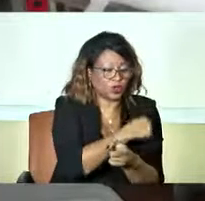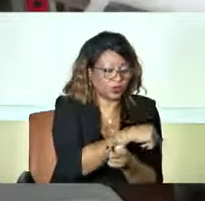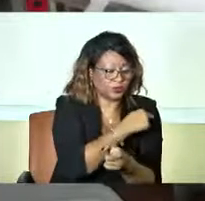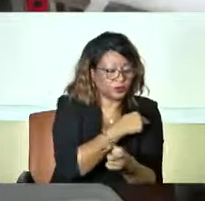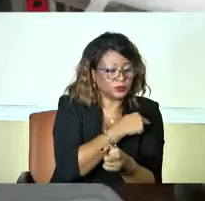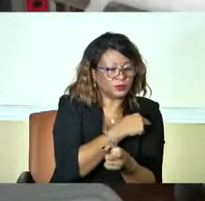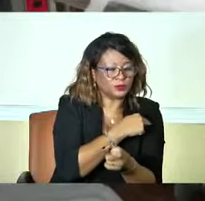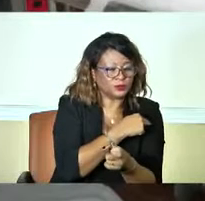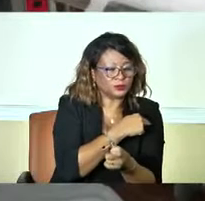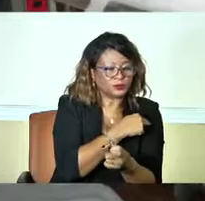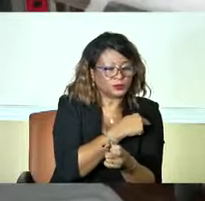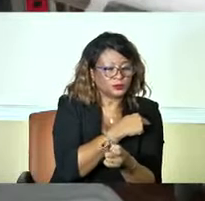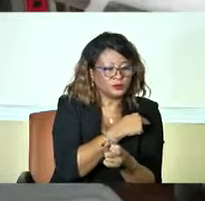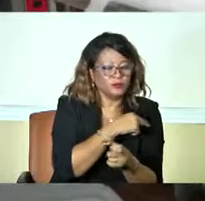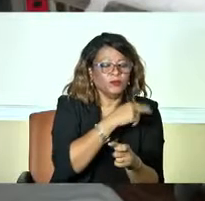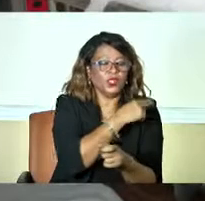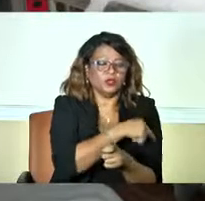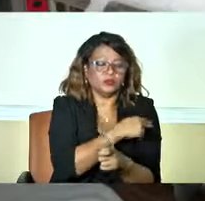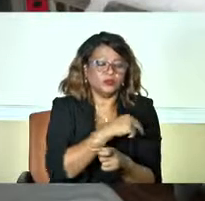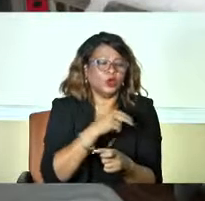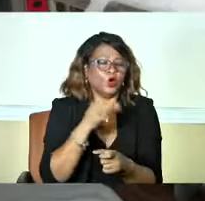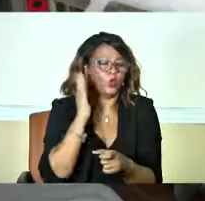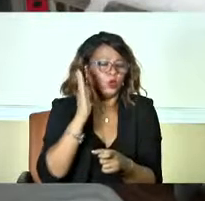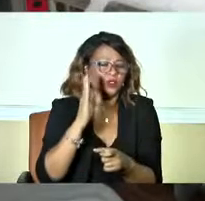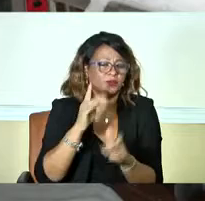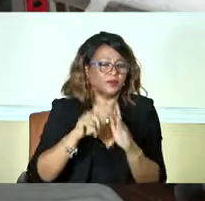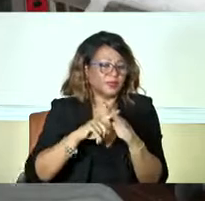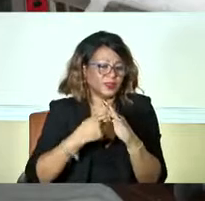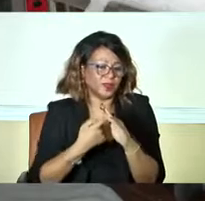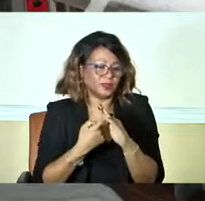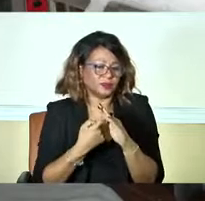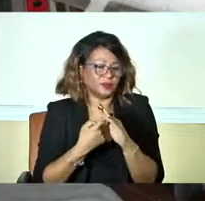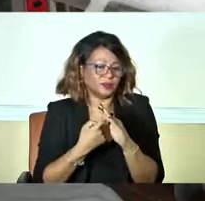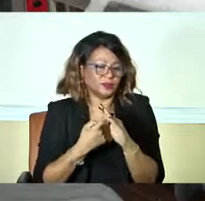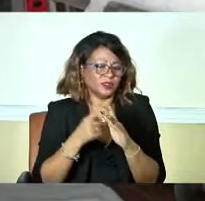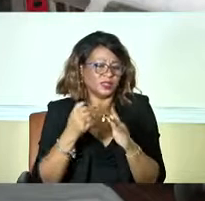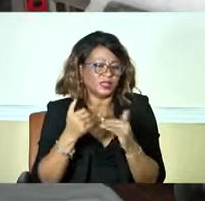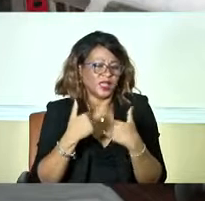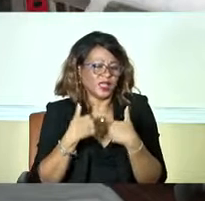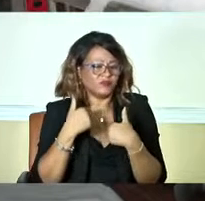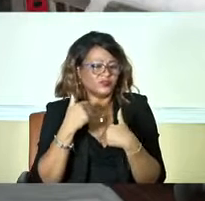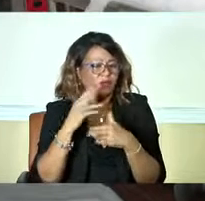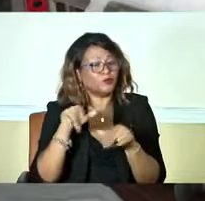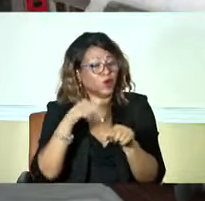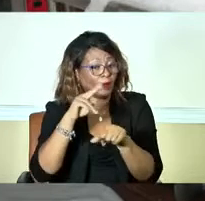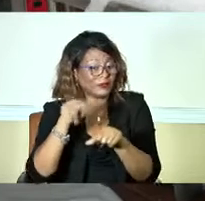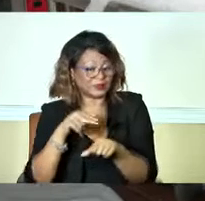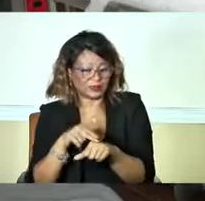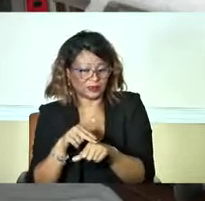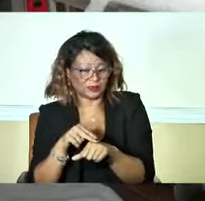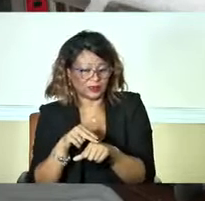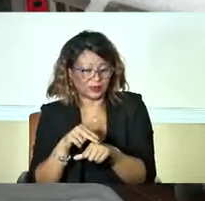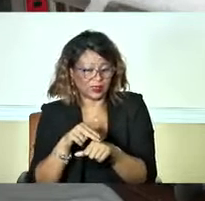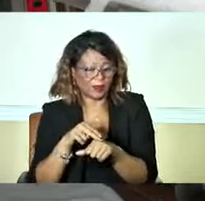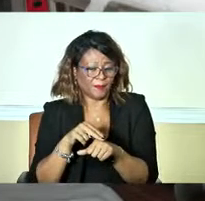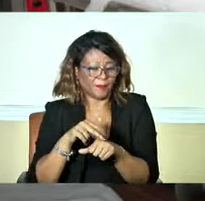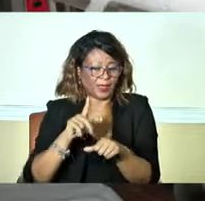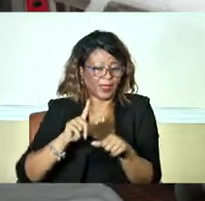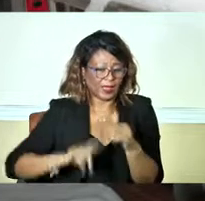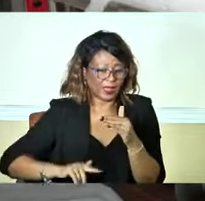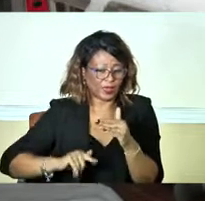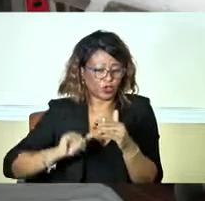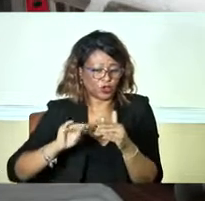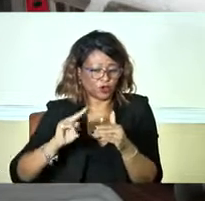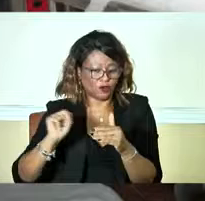Hospital. The hospital will begin to have some normalcy by late